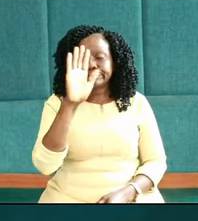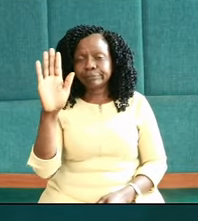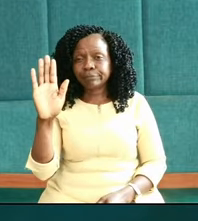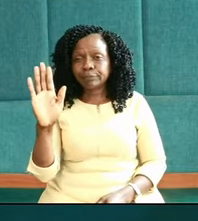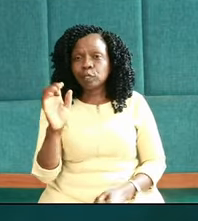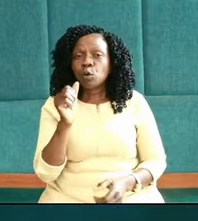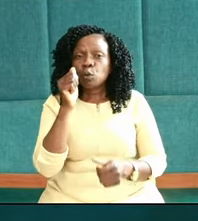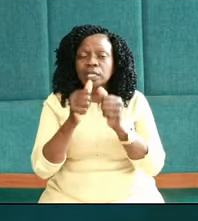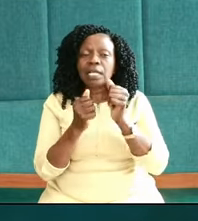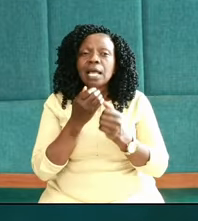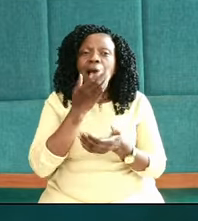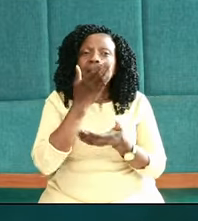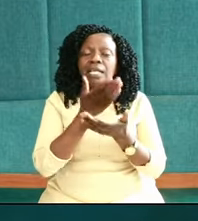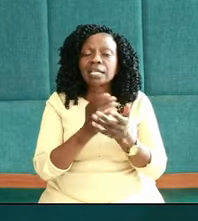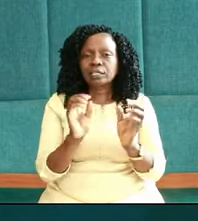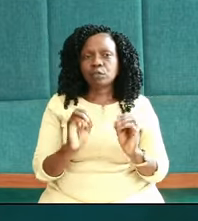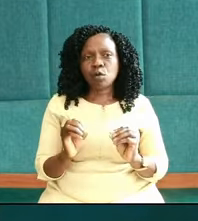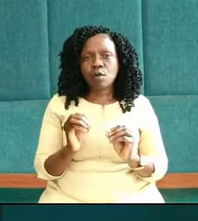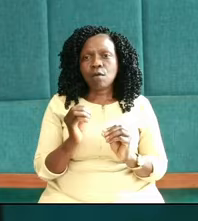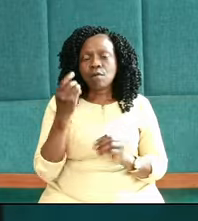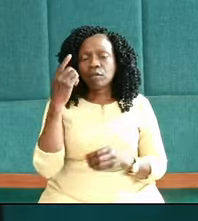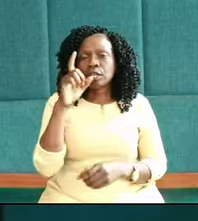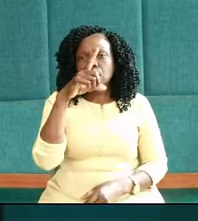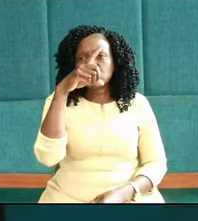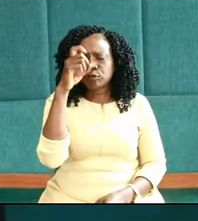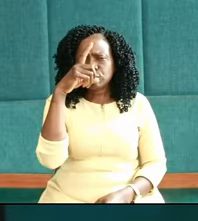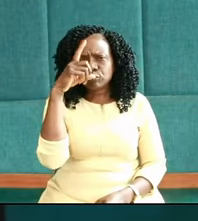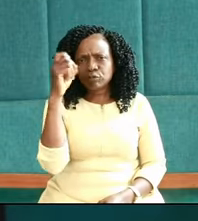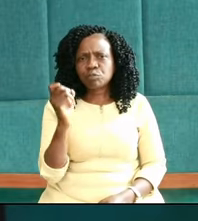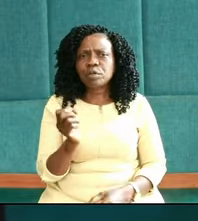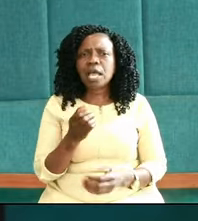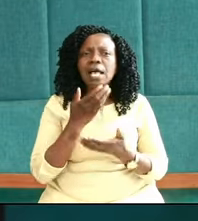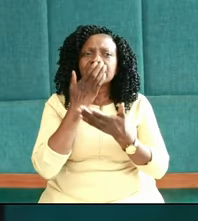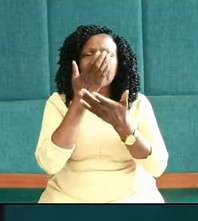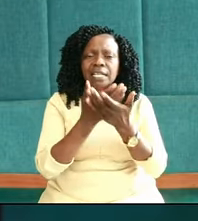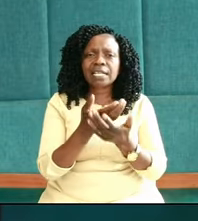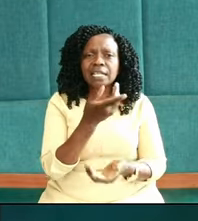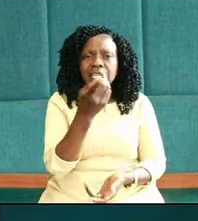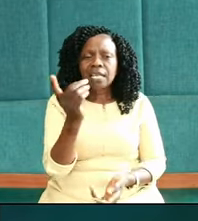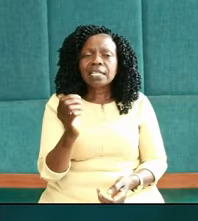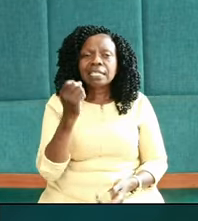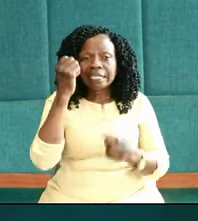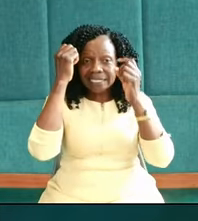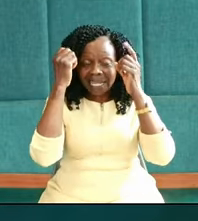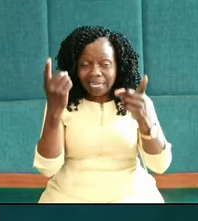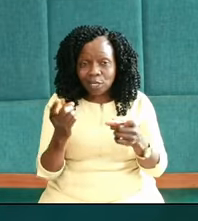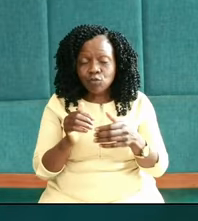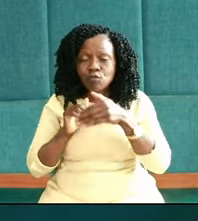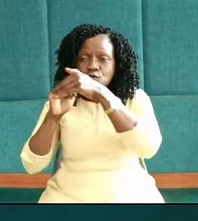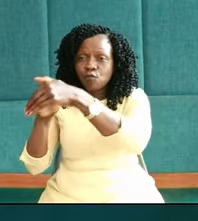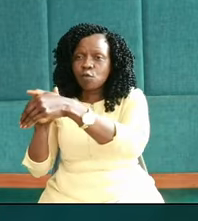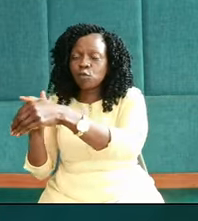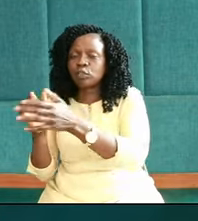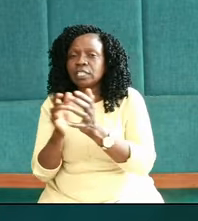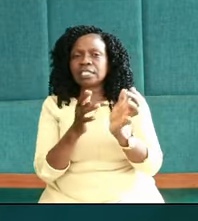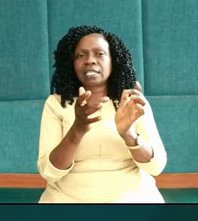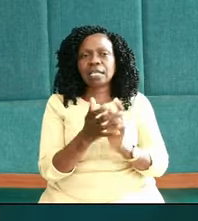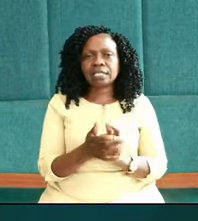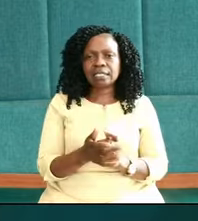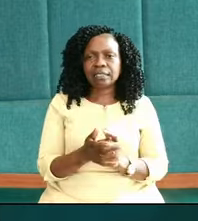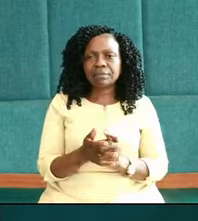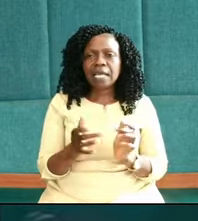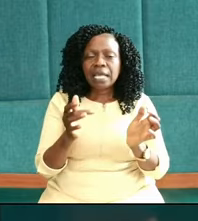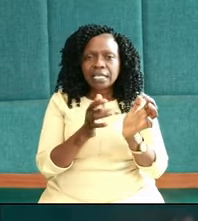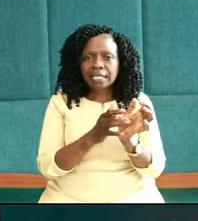answered. So for the question to be answered, they decided to follow Jesus.